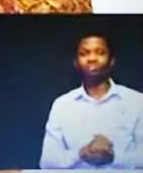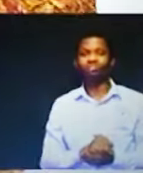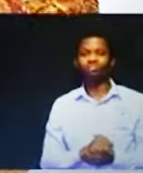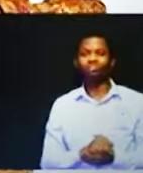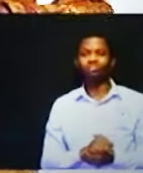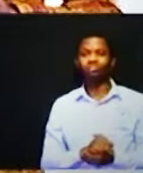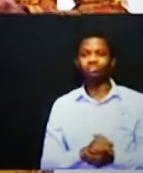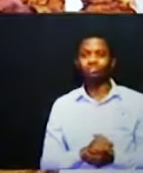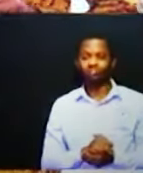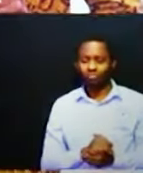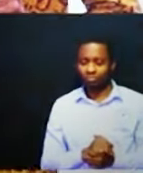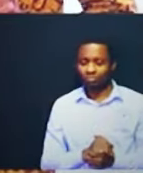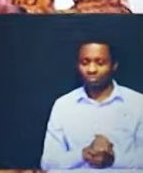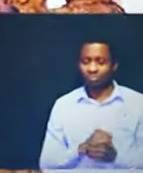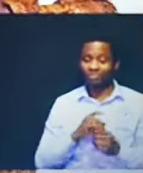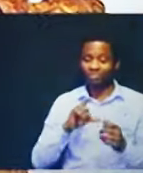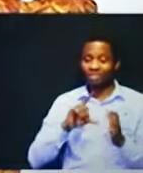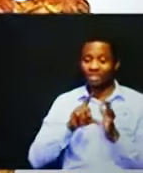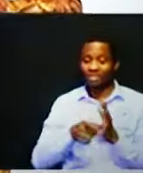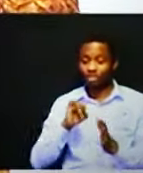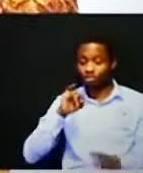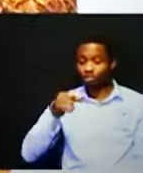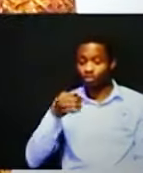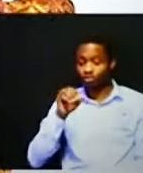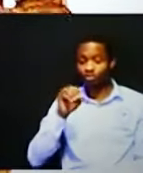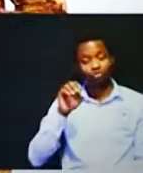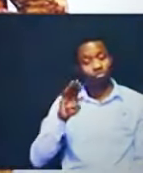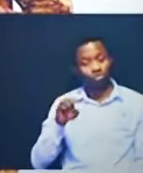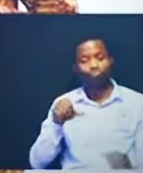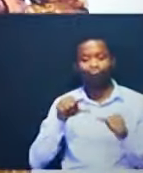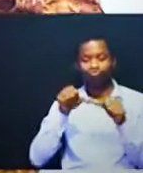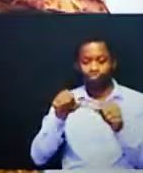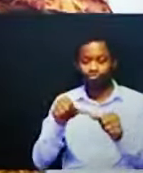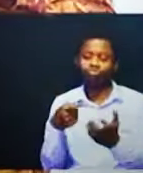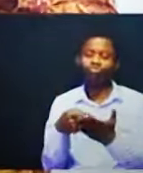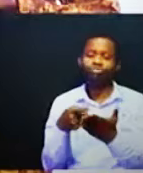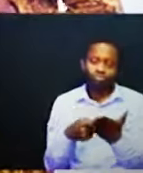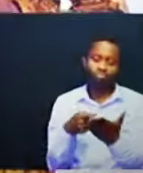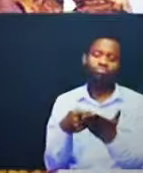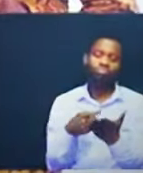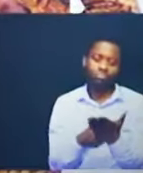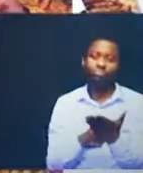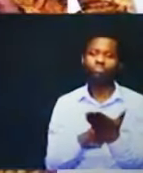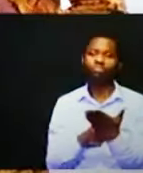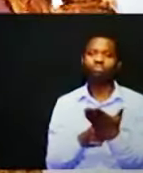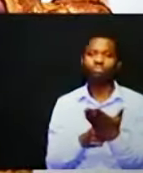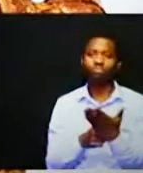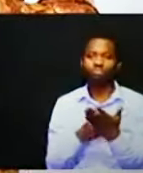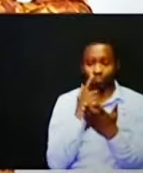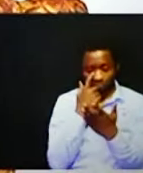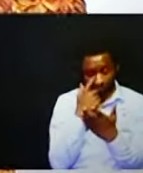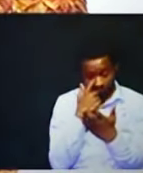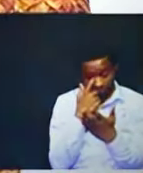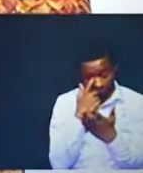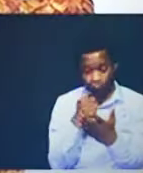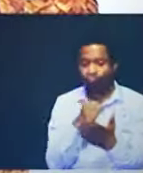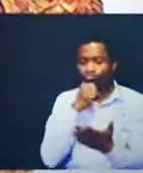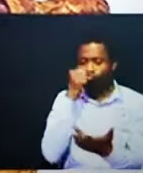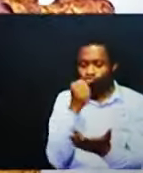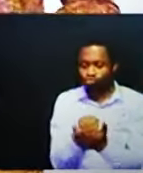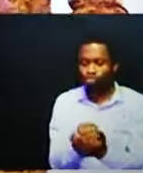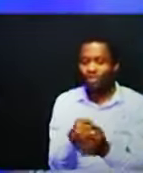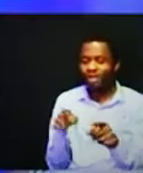And Job continued his discourse. I hope, Corso, a man, you may be some. As surely as God